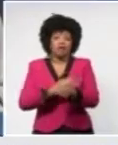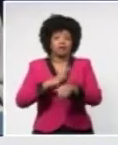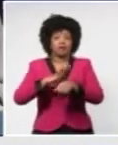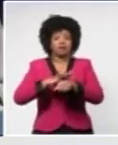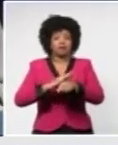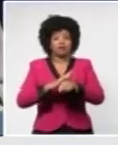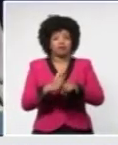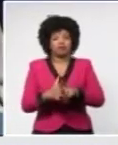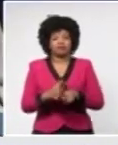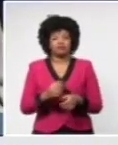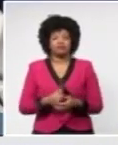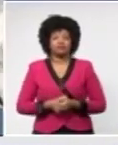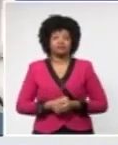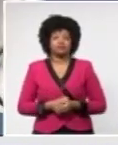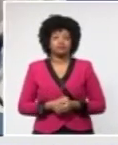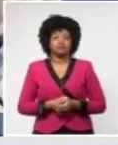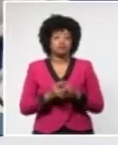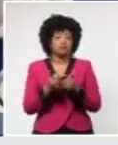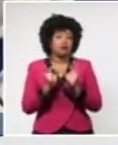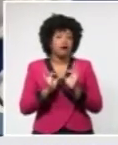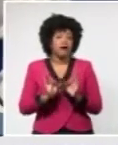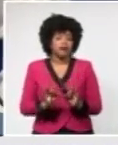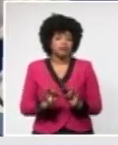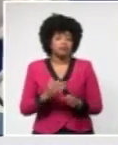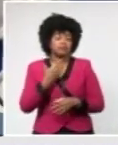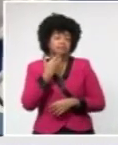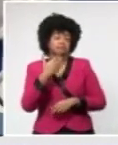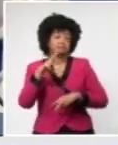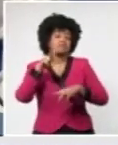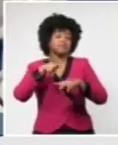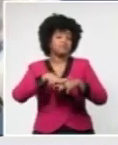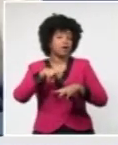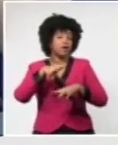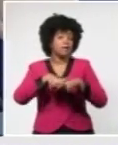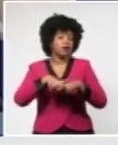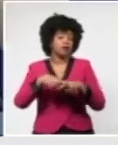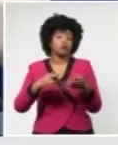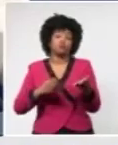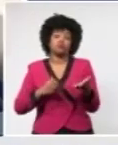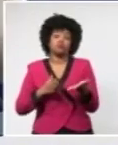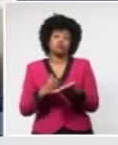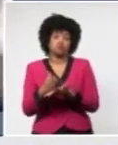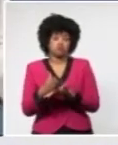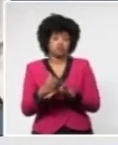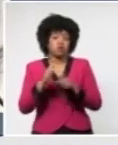per 100,000 inhabitants to